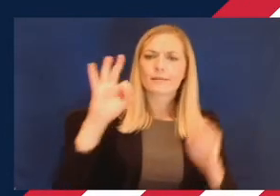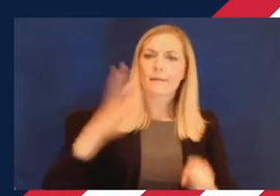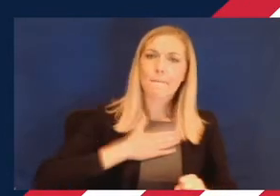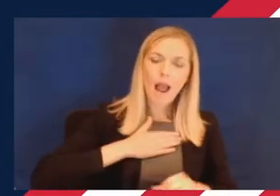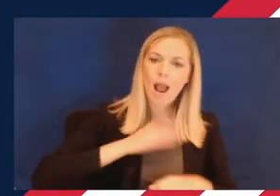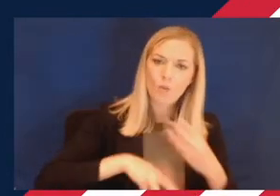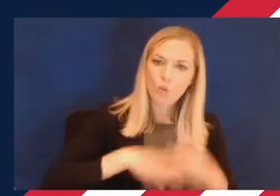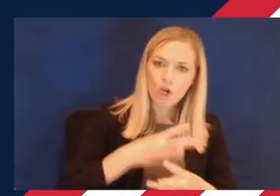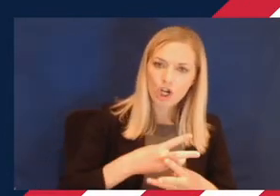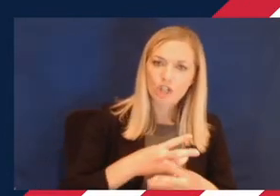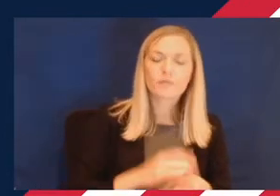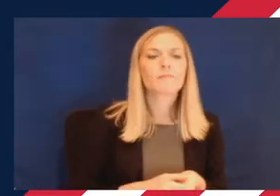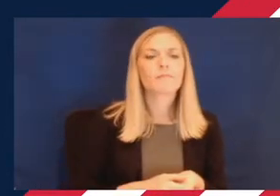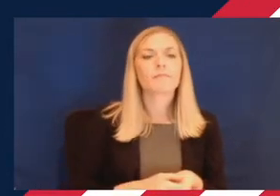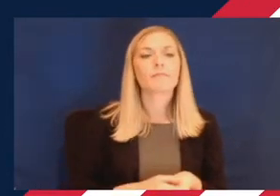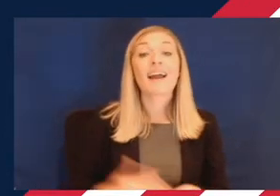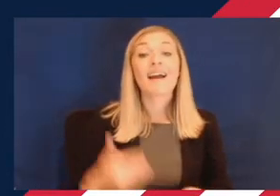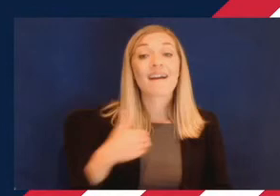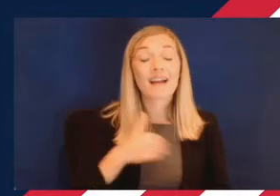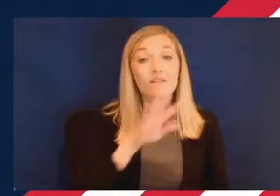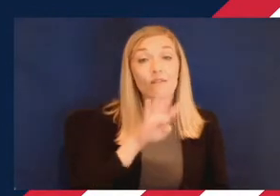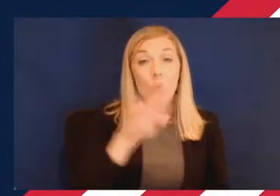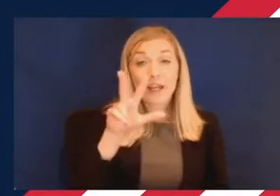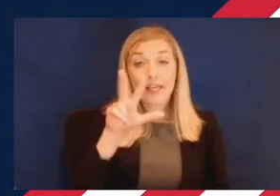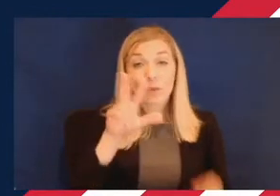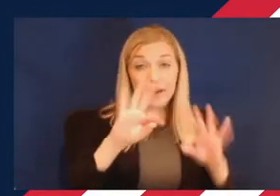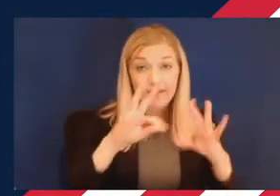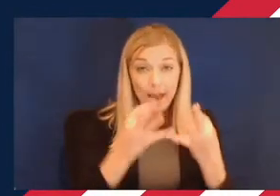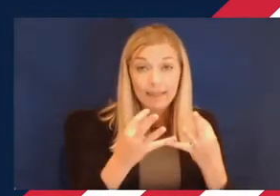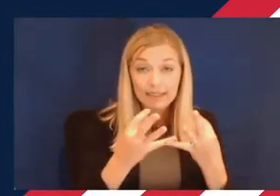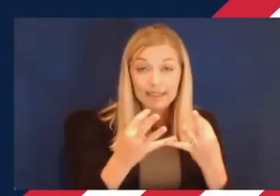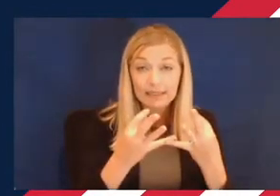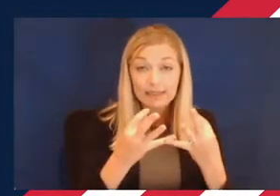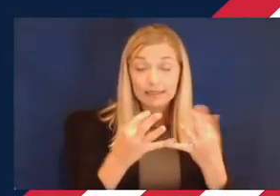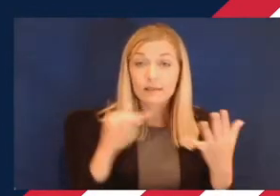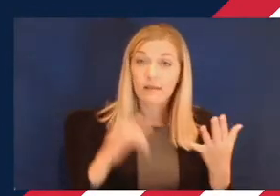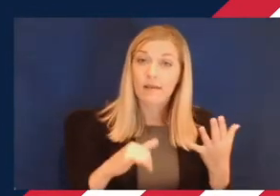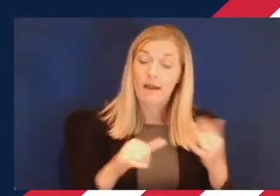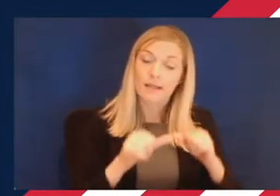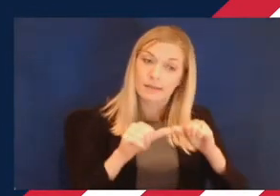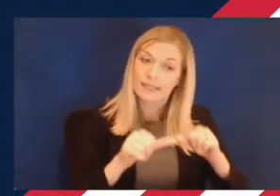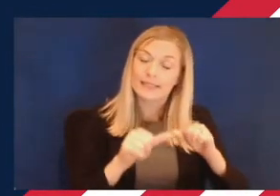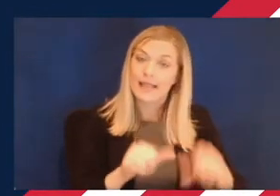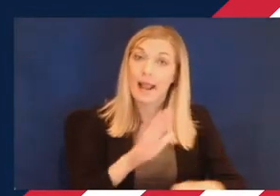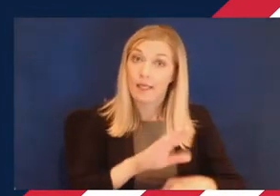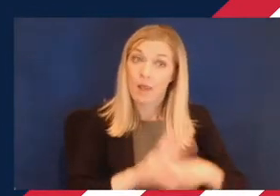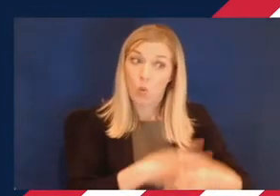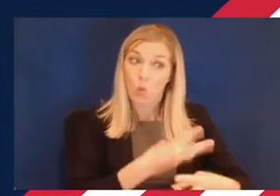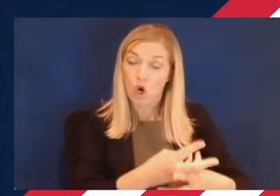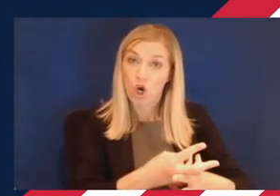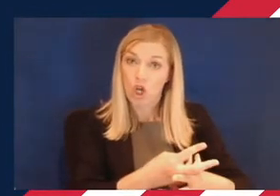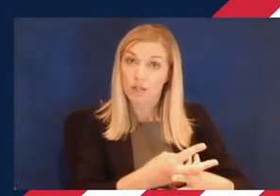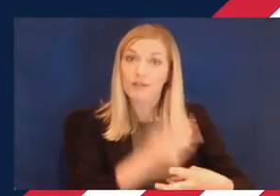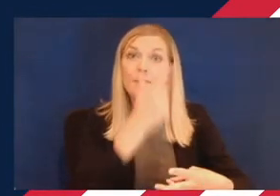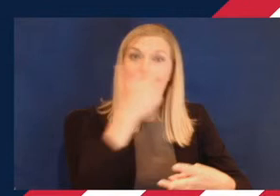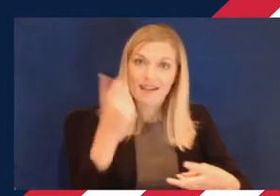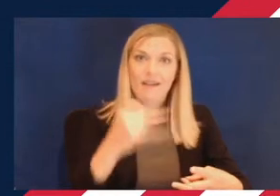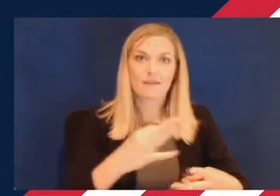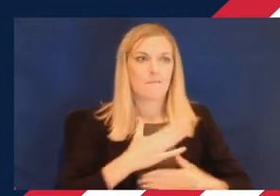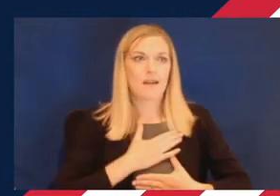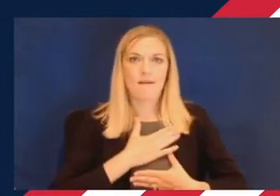43 families that sustain their world from this restaurant that we all work